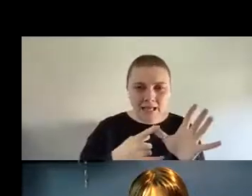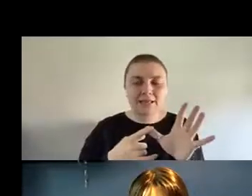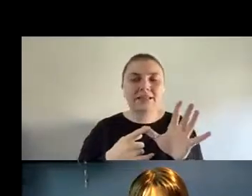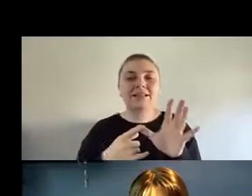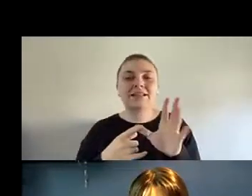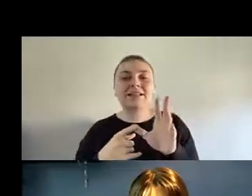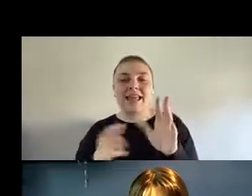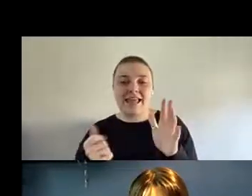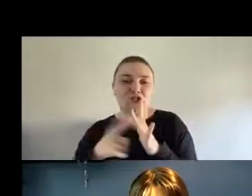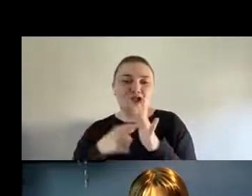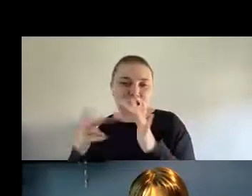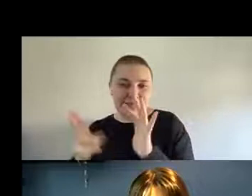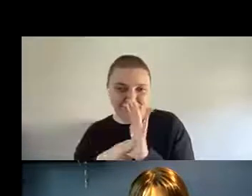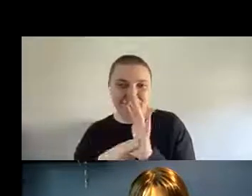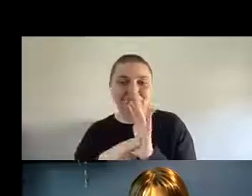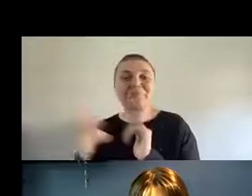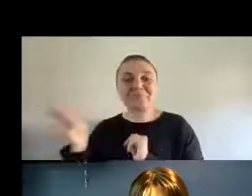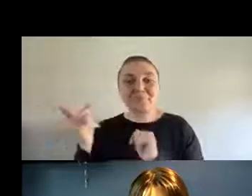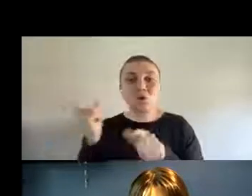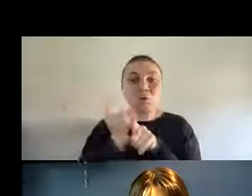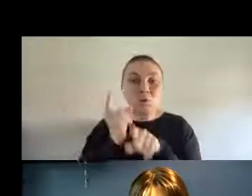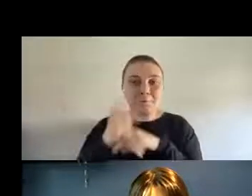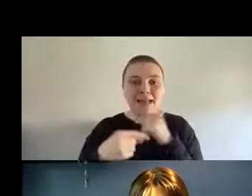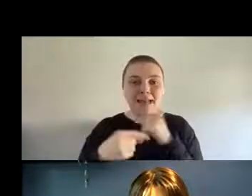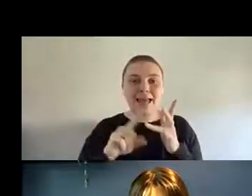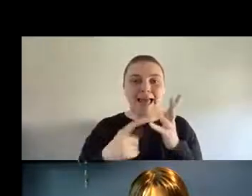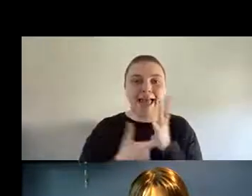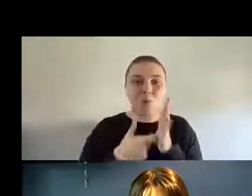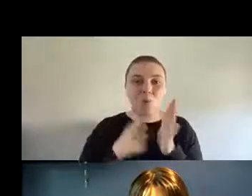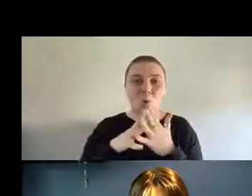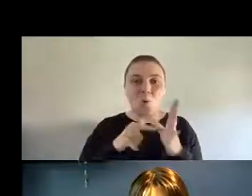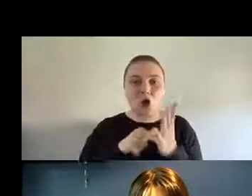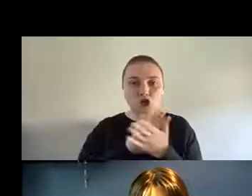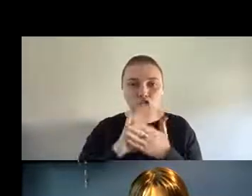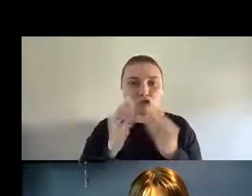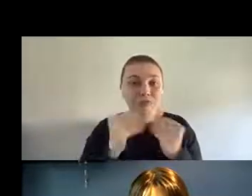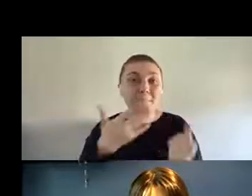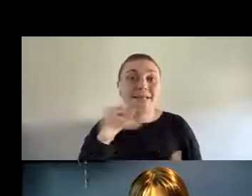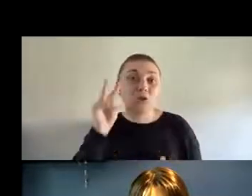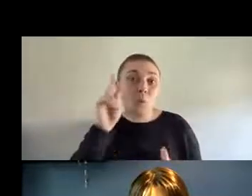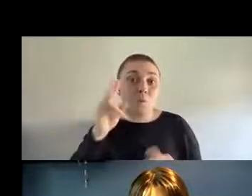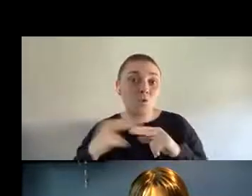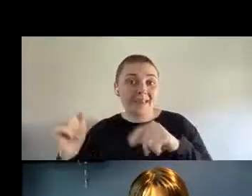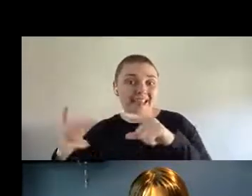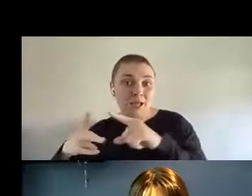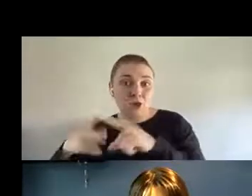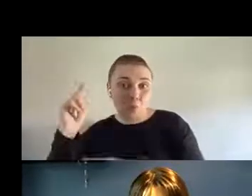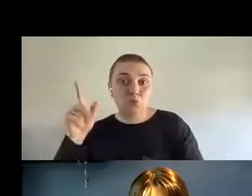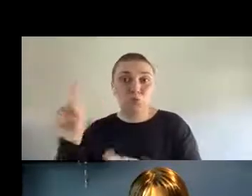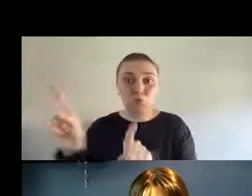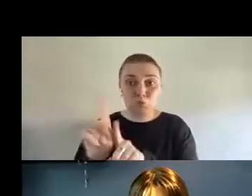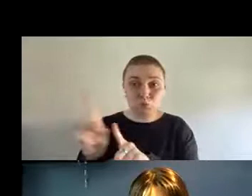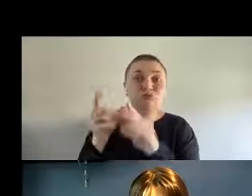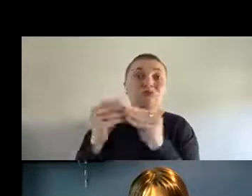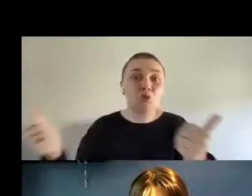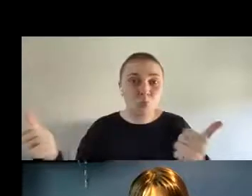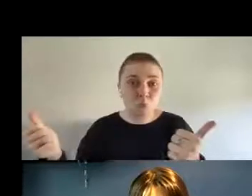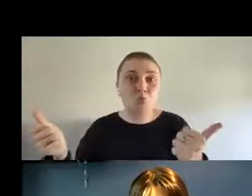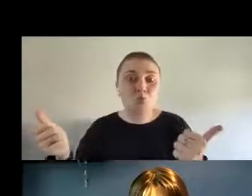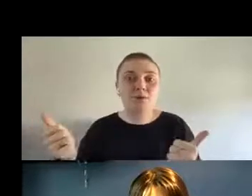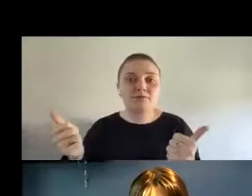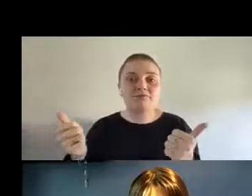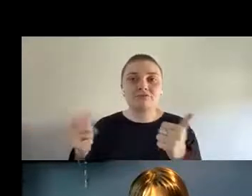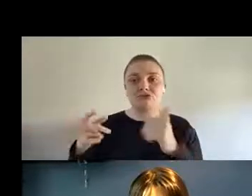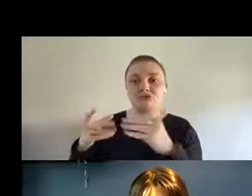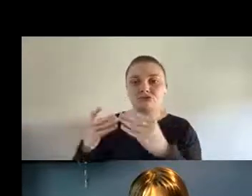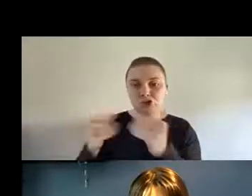Jen, talking to the Our Watch resource, and please keep an eye out for the launch of that resource and the resources